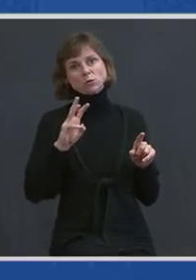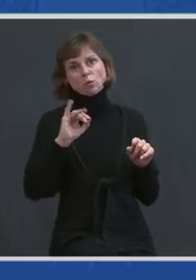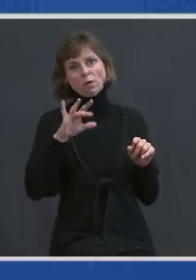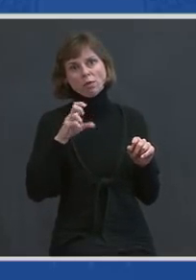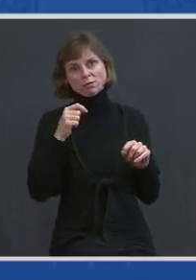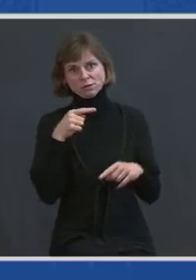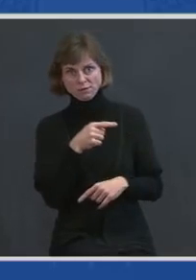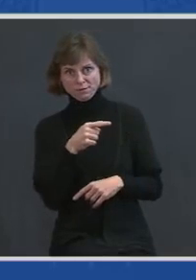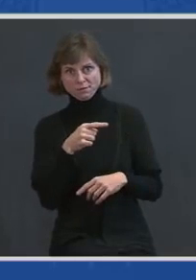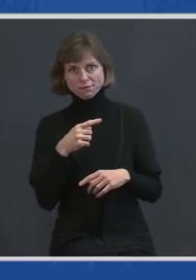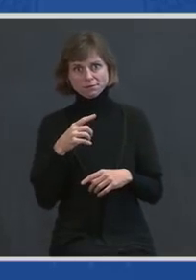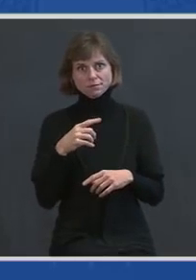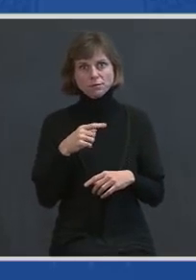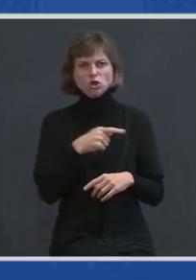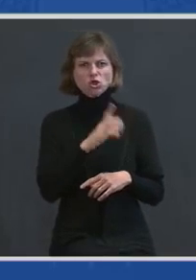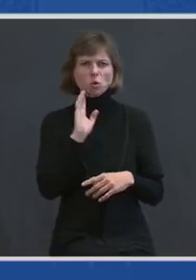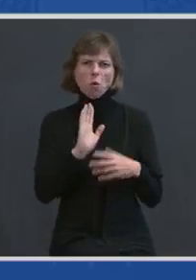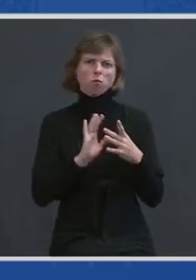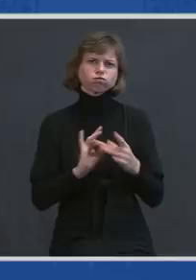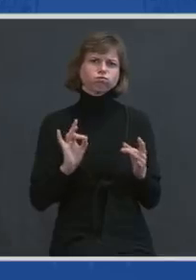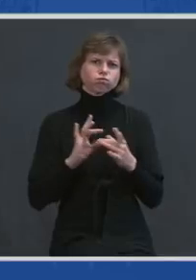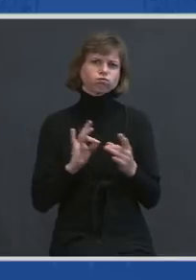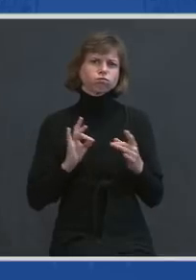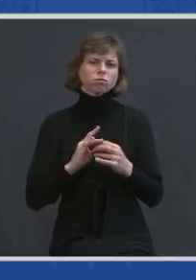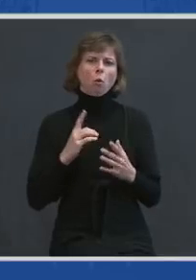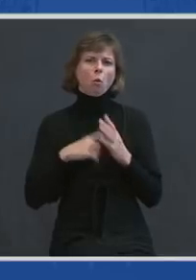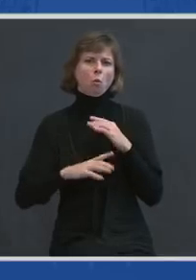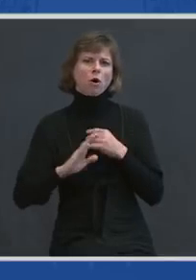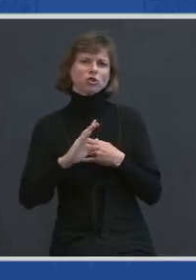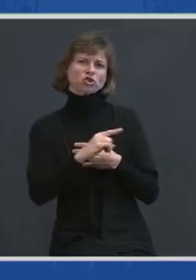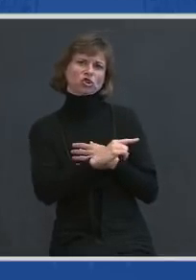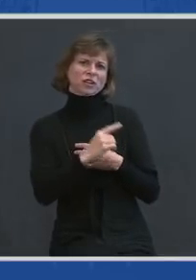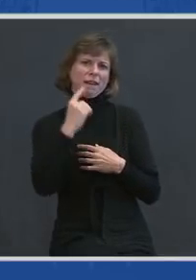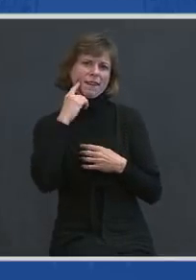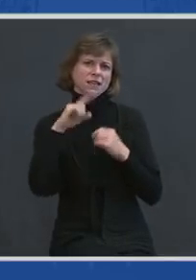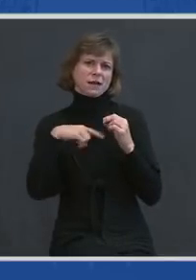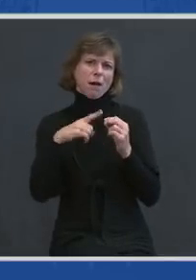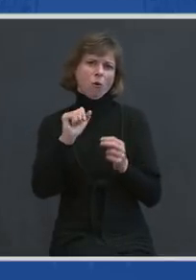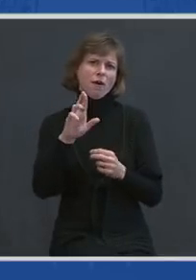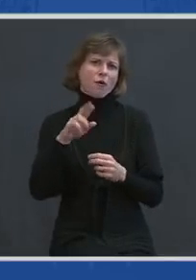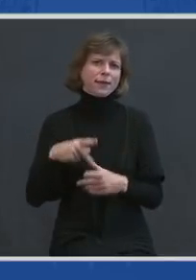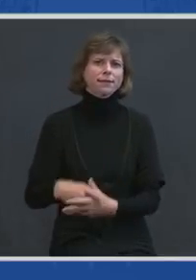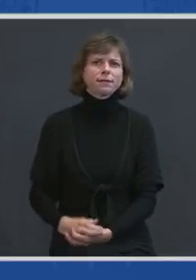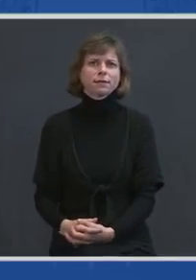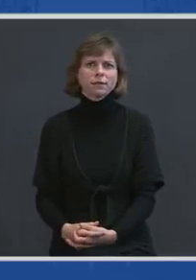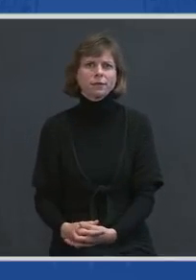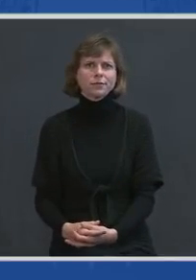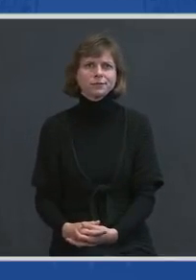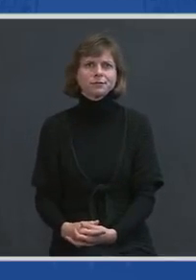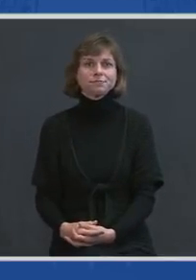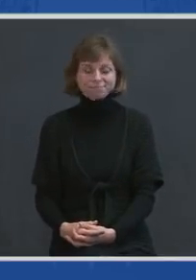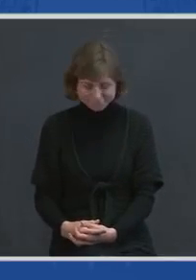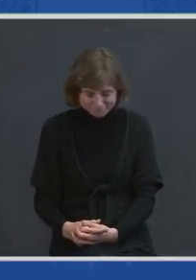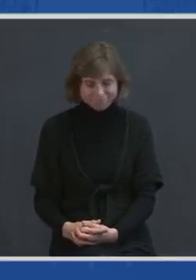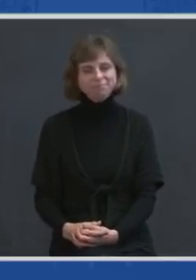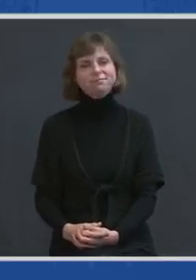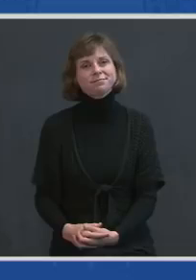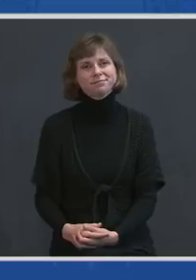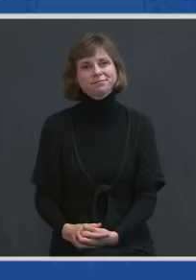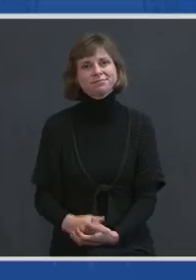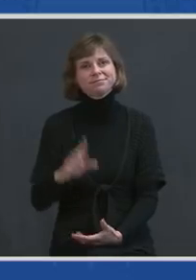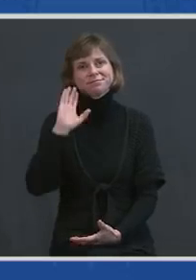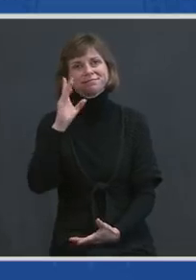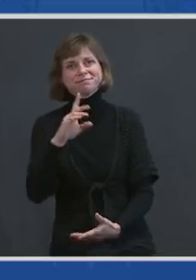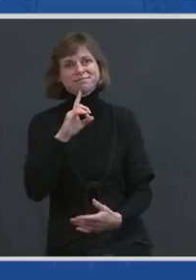can tell us about what she thinks about the American Rescue Plan. Actually, a wonderful